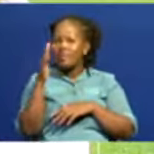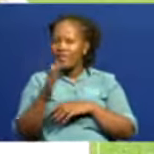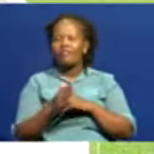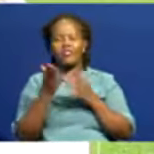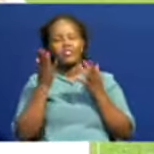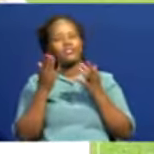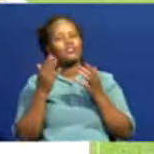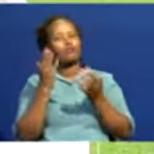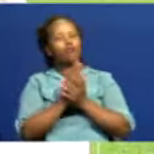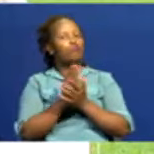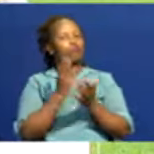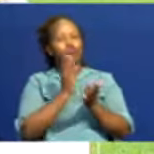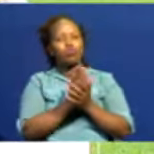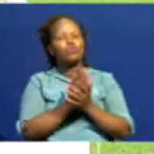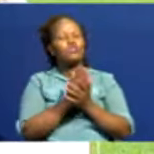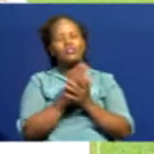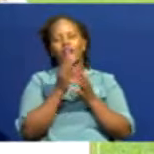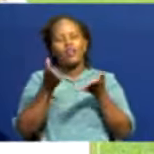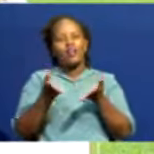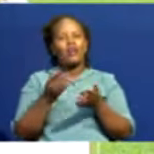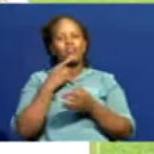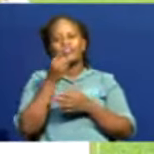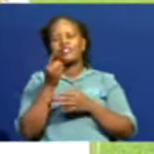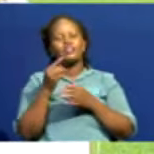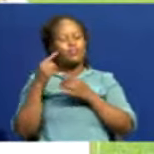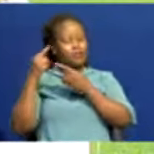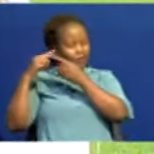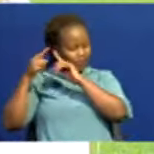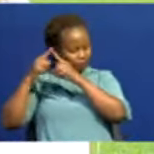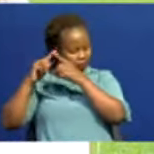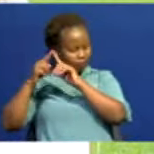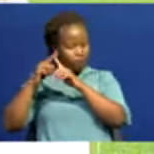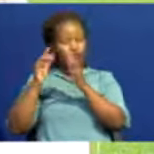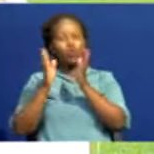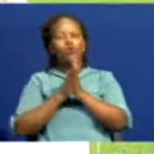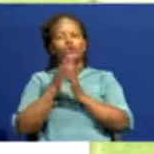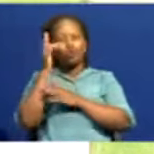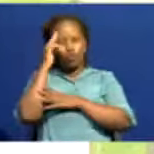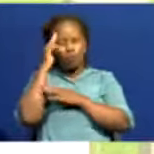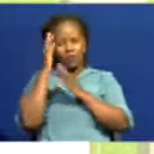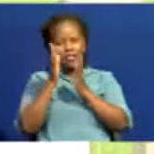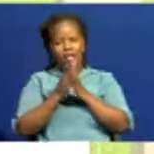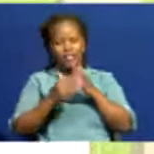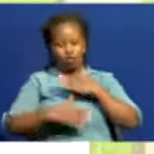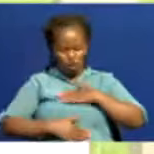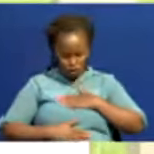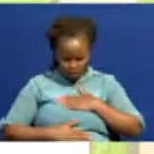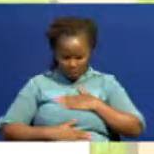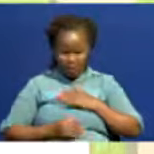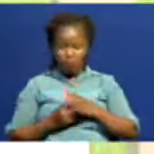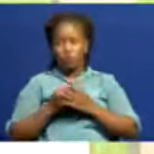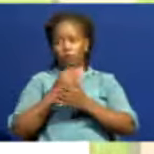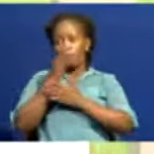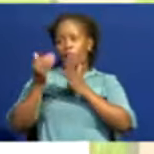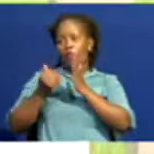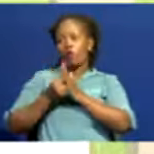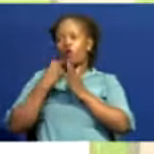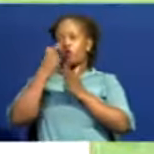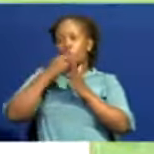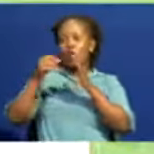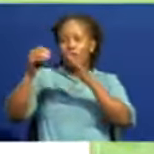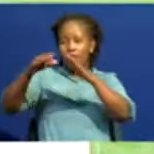chance to just pause and step back and reflect and remember and honor them. Those buried in the war cemetery came from many